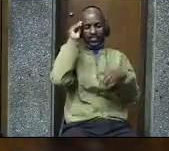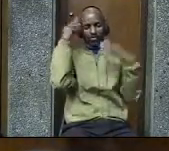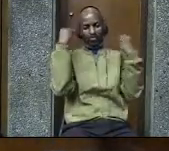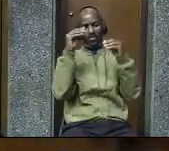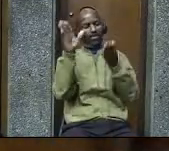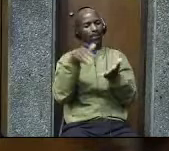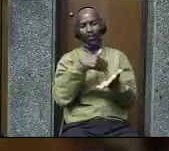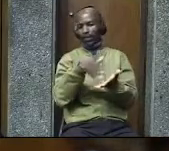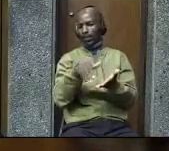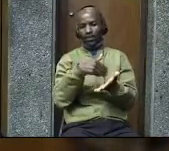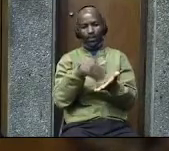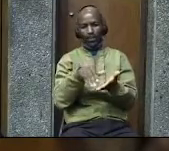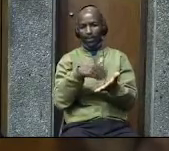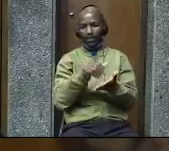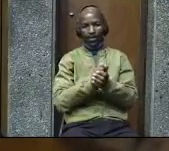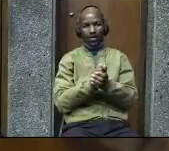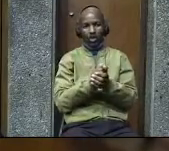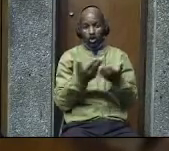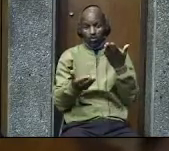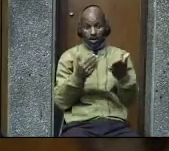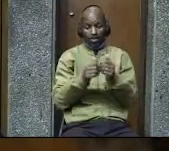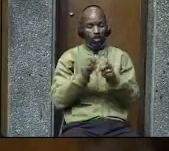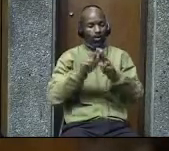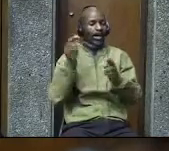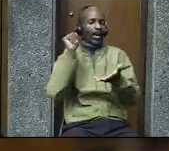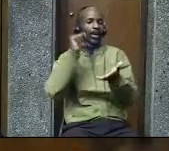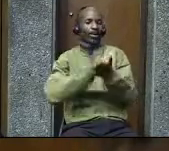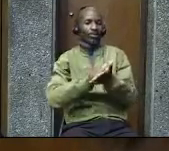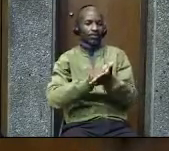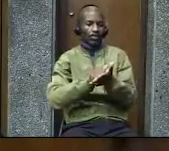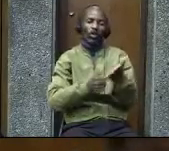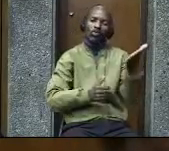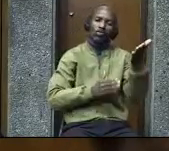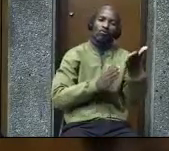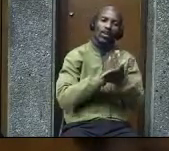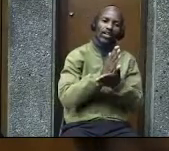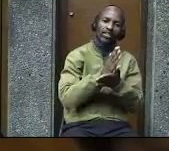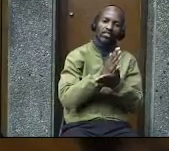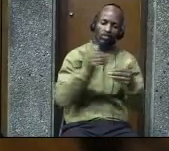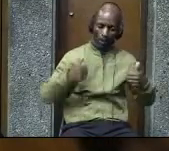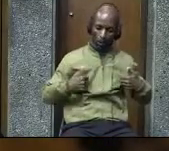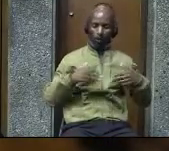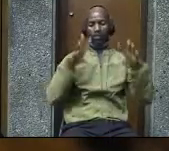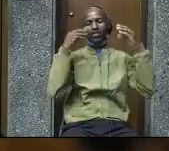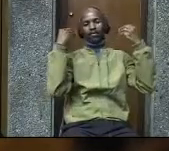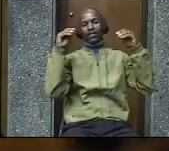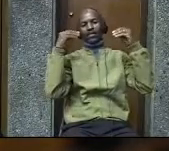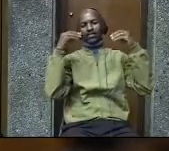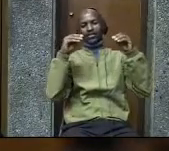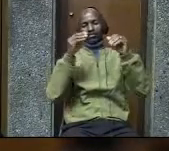business, or they're being denied the right to open businesses.